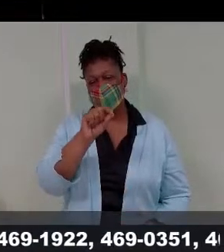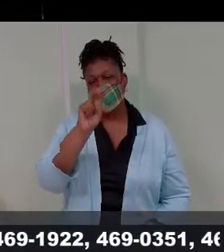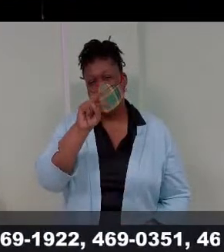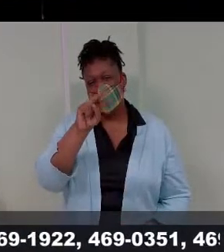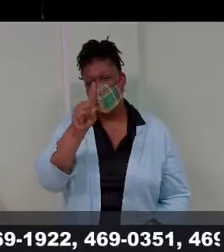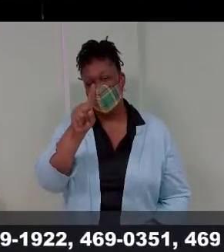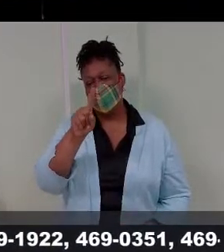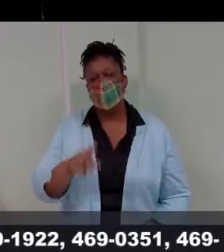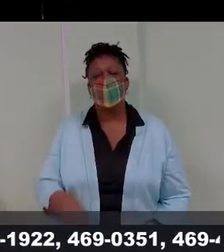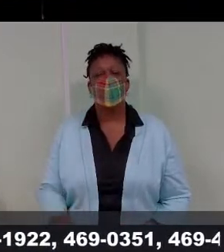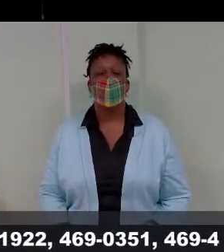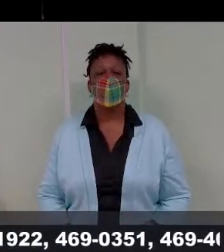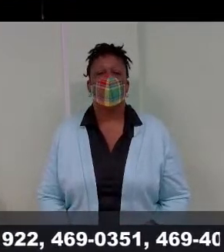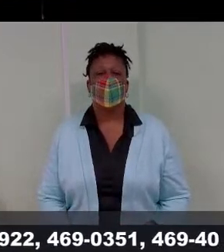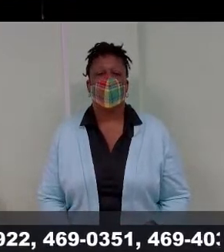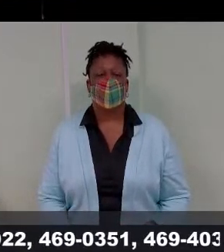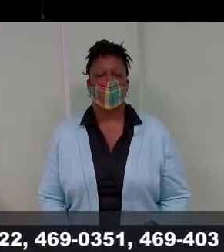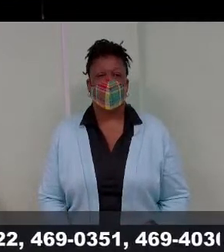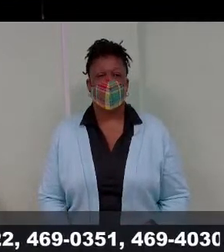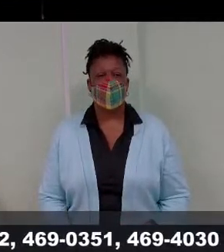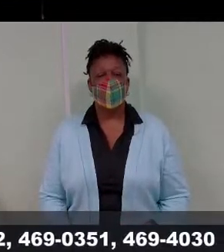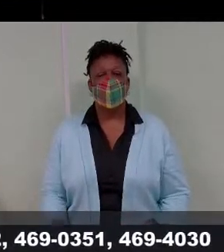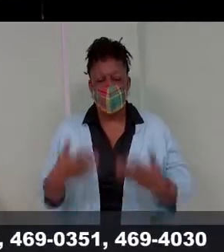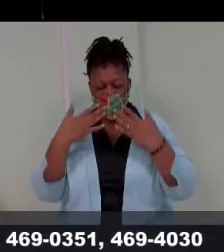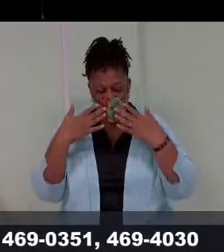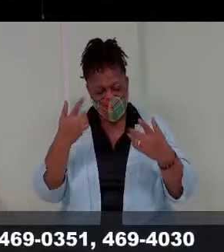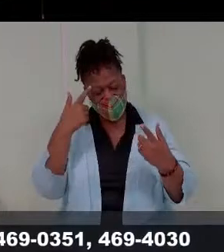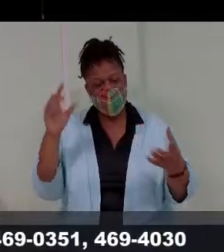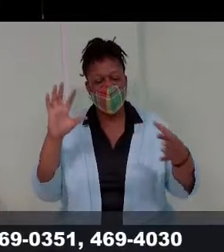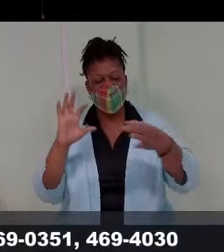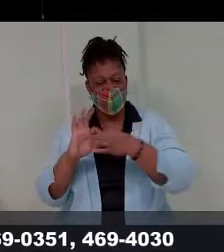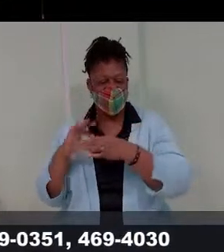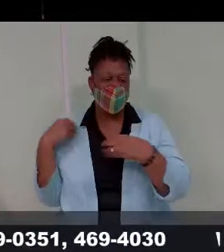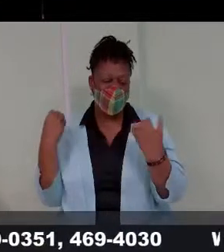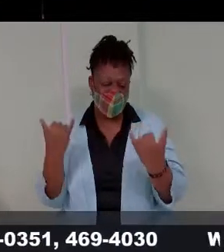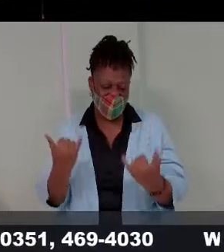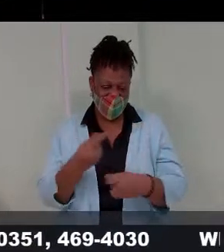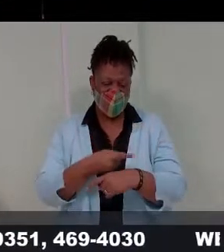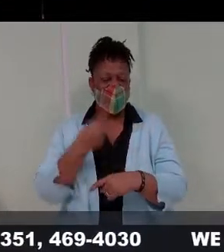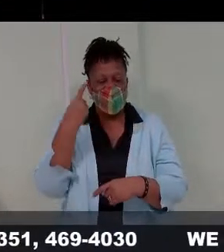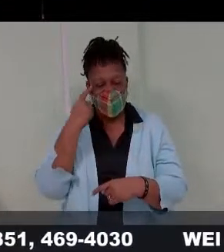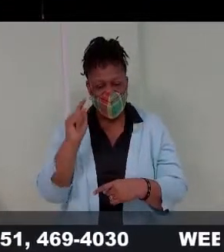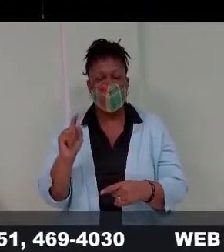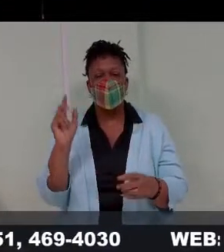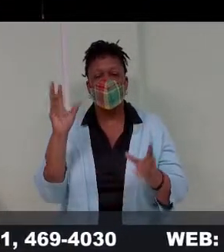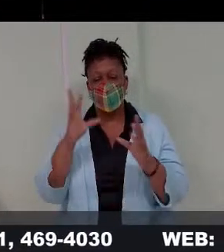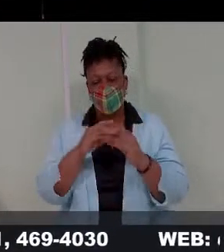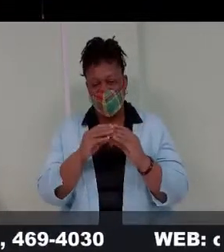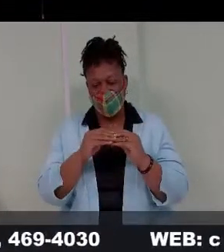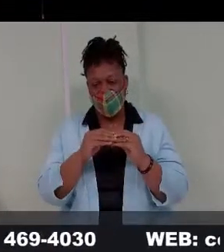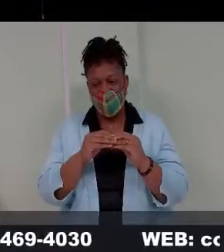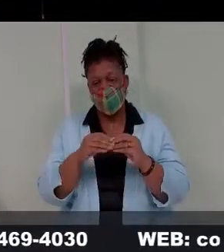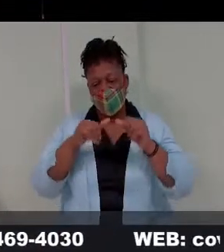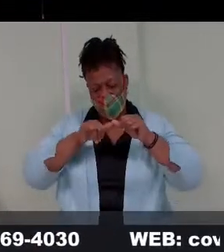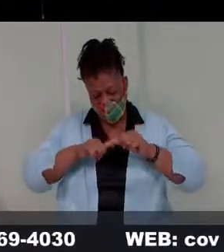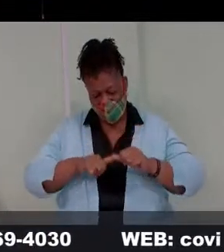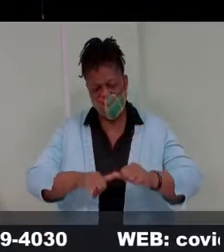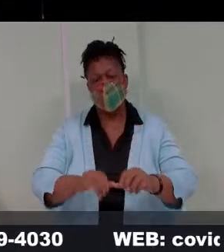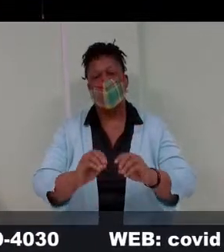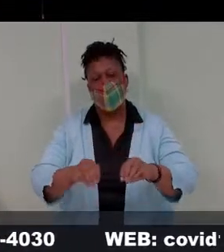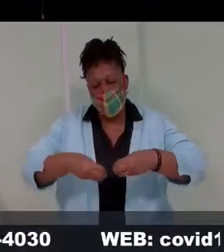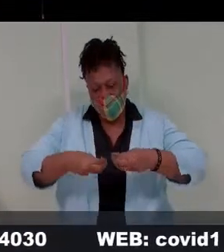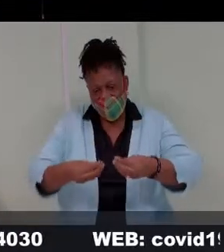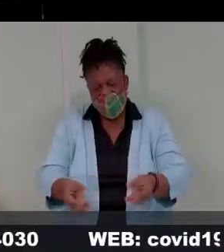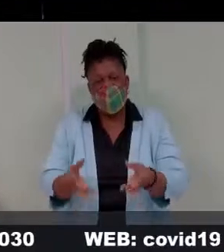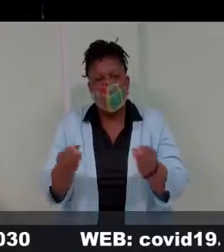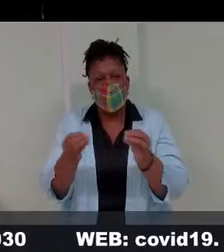2021. I thank you very much for joining us for our briefing today. As usual, we continue to update you on what is